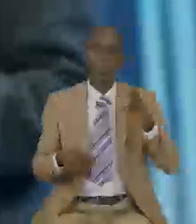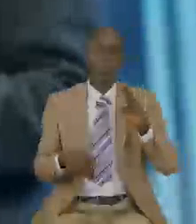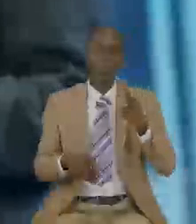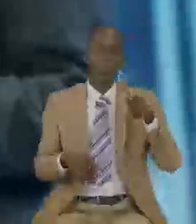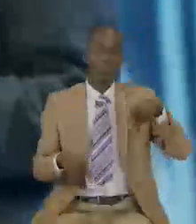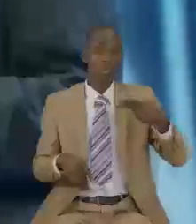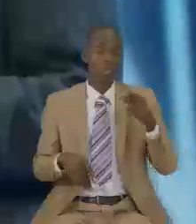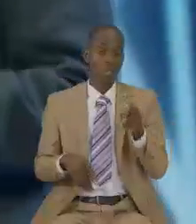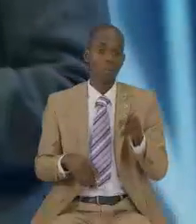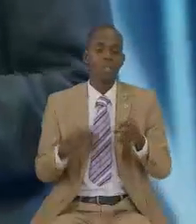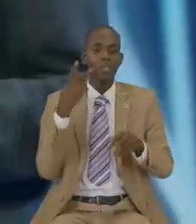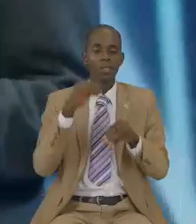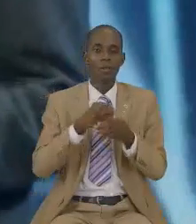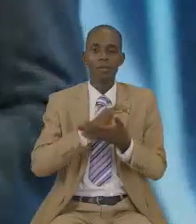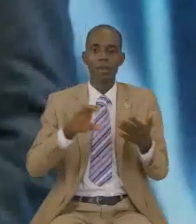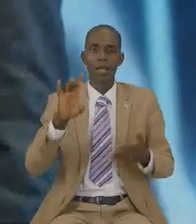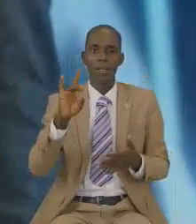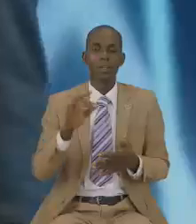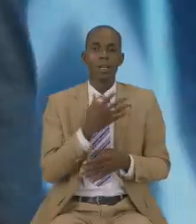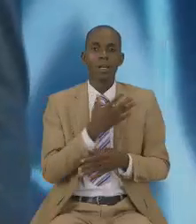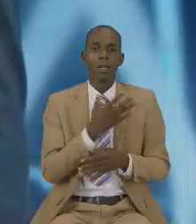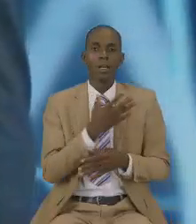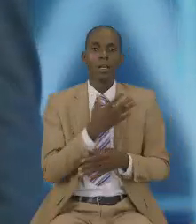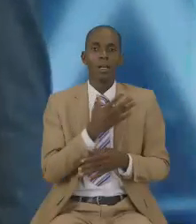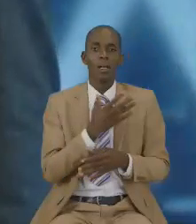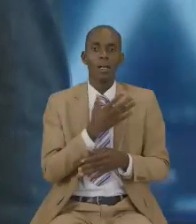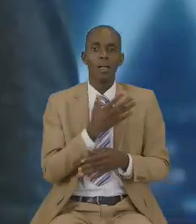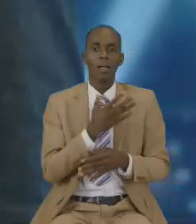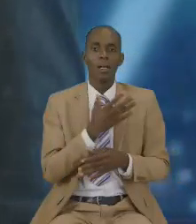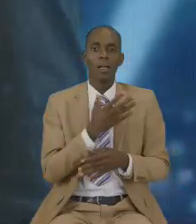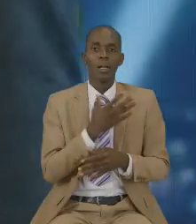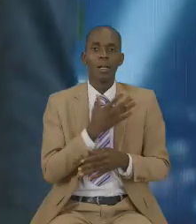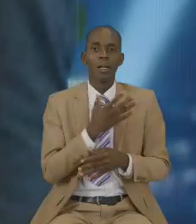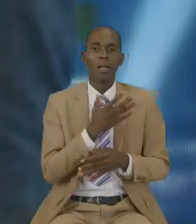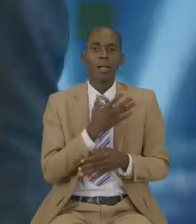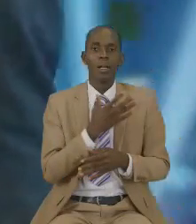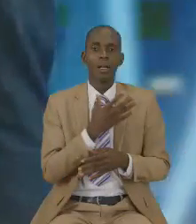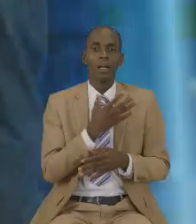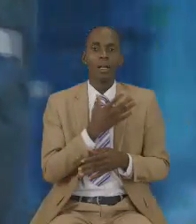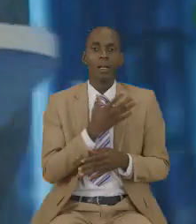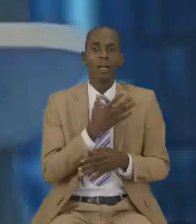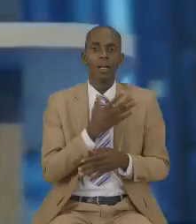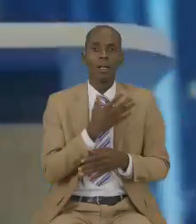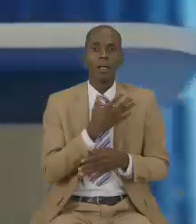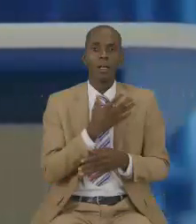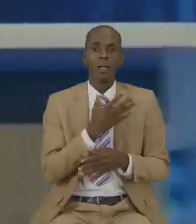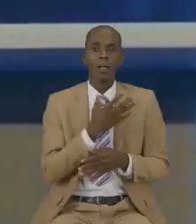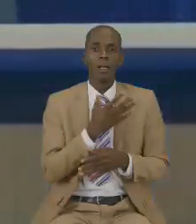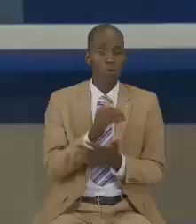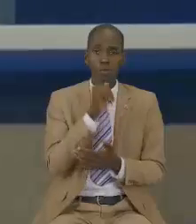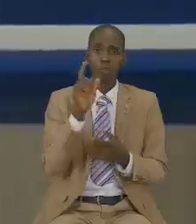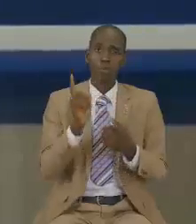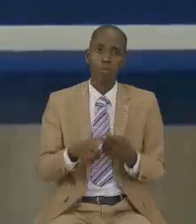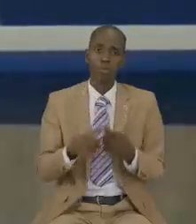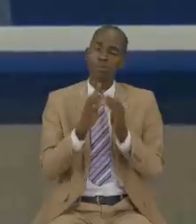look at verse 8, it says, and the children of Israel said to Samuel, cease not, stop not, to